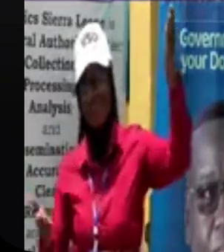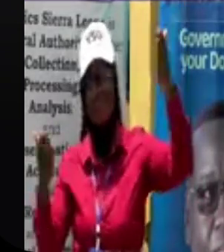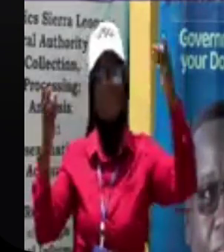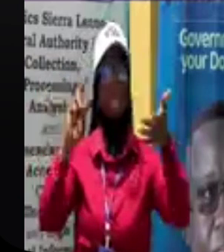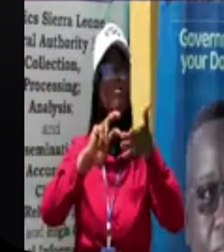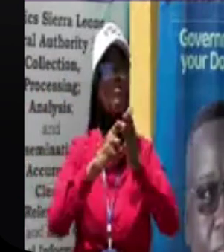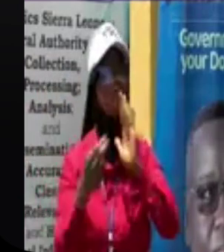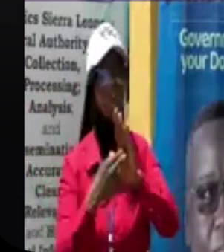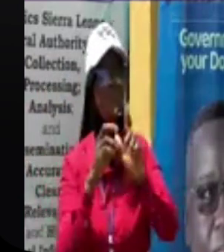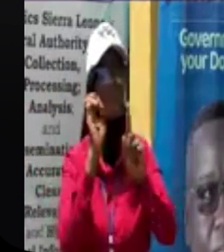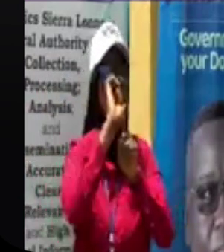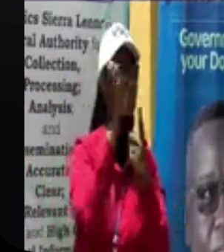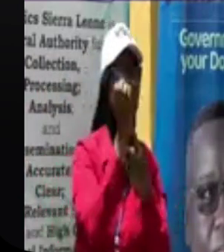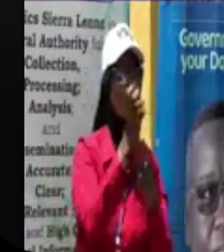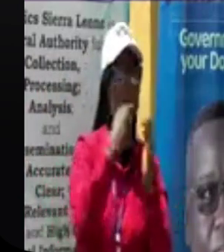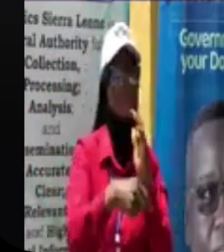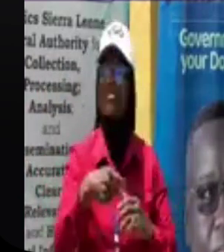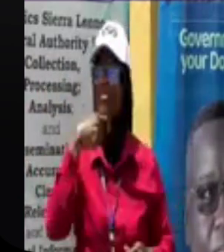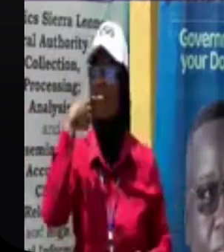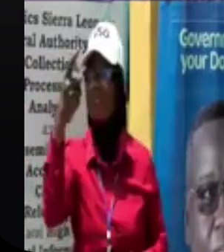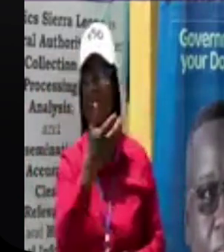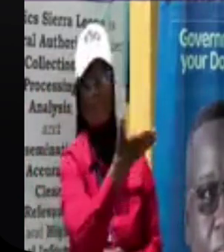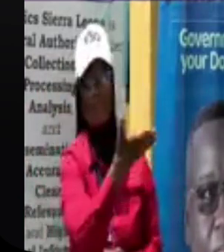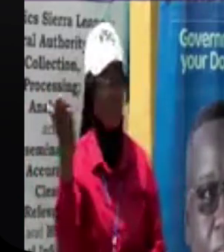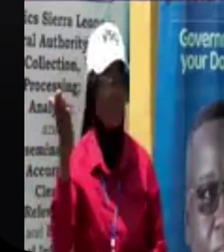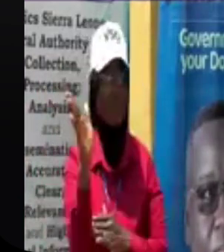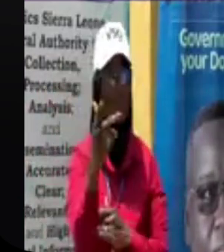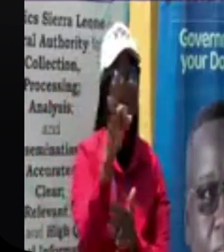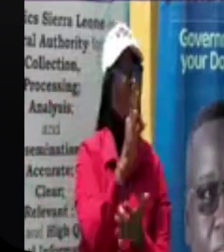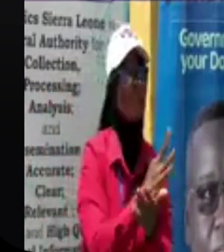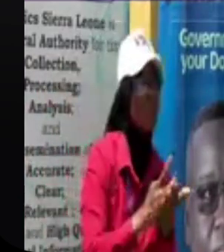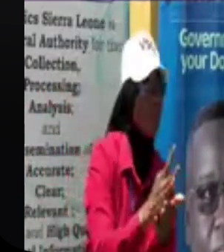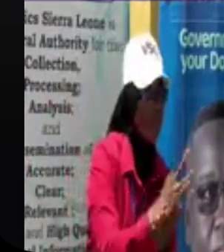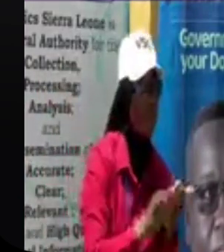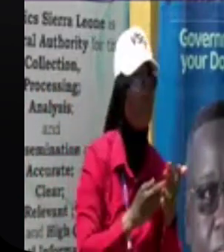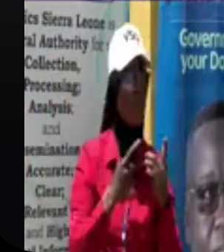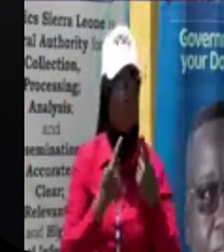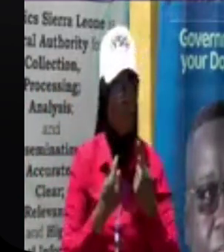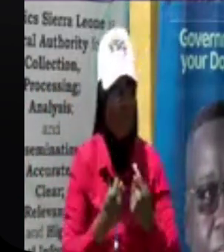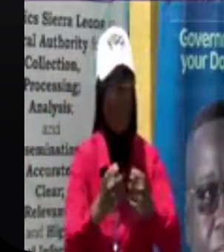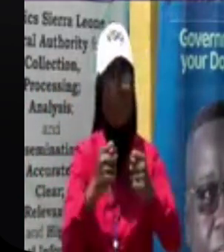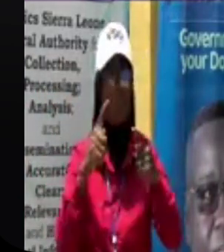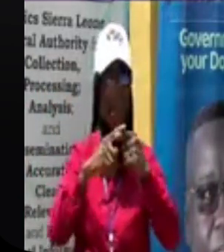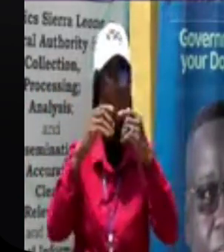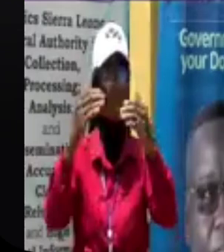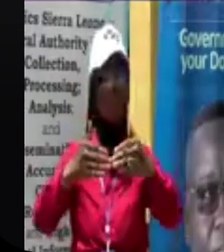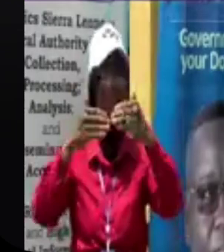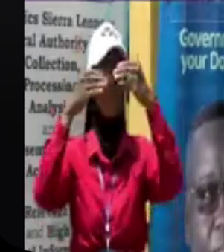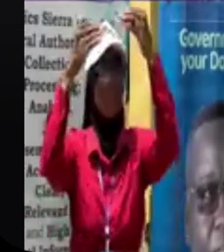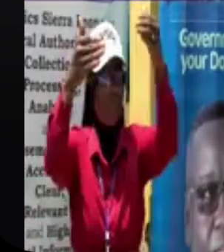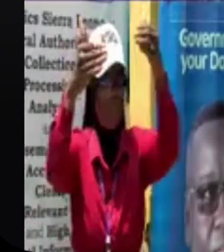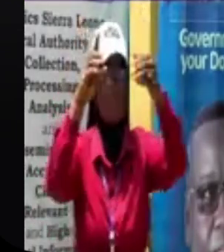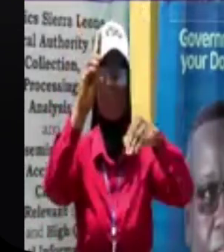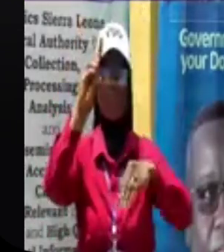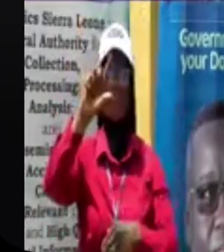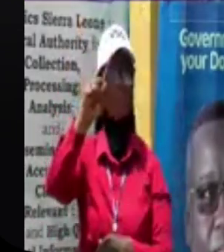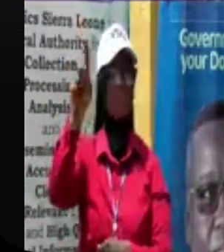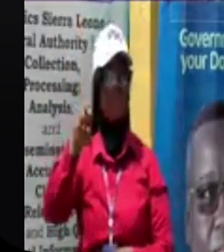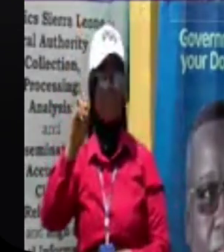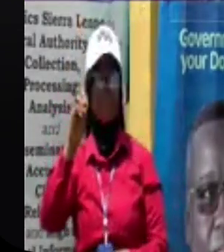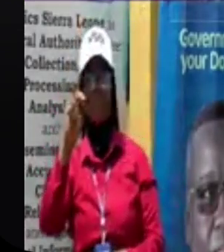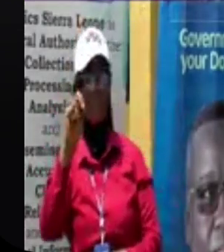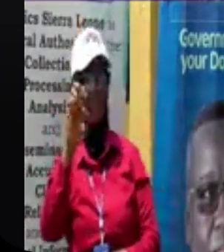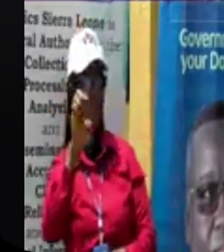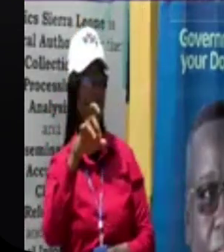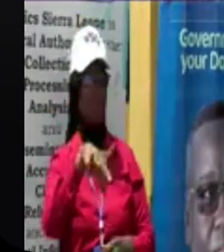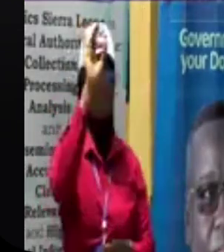right. But what you watch on a Minister of Finance now they would they try to establish an agro-processing zone Naya. Naya they